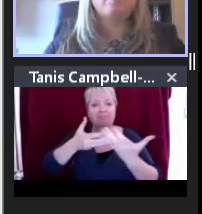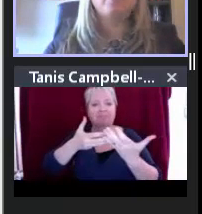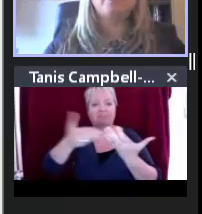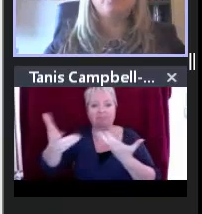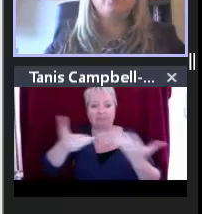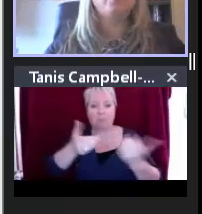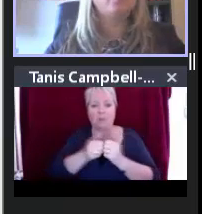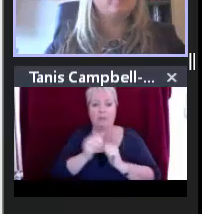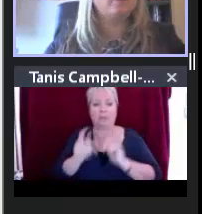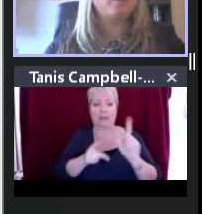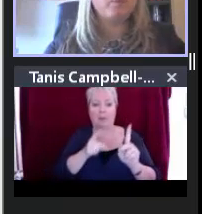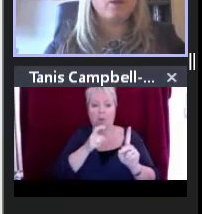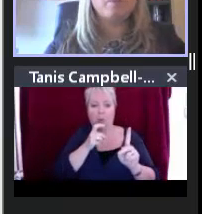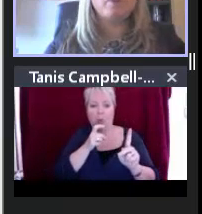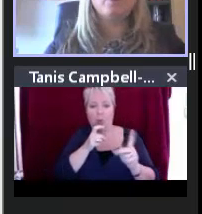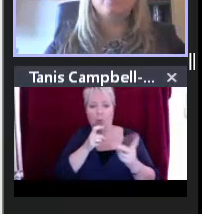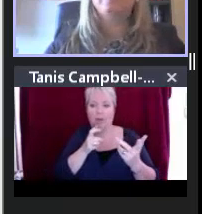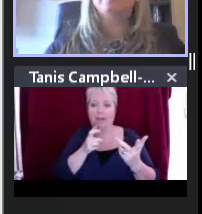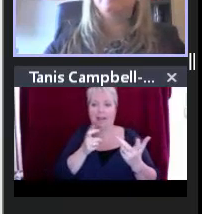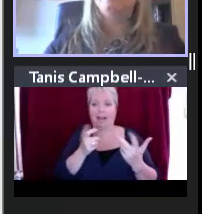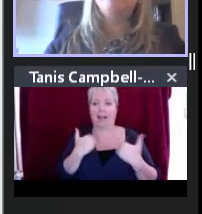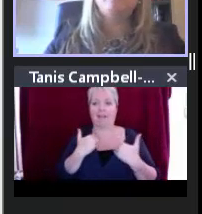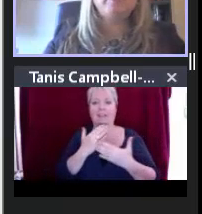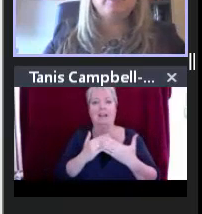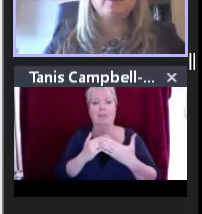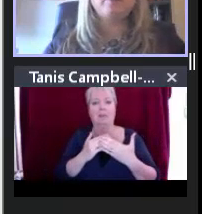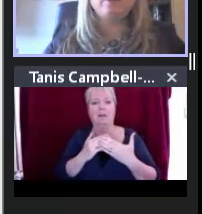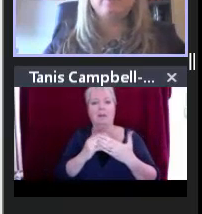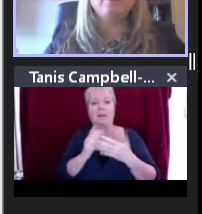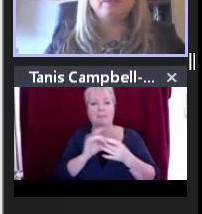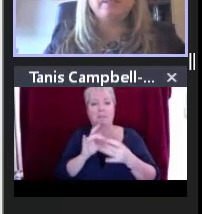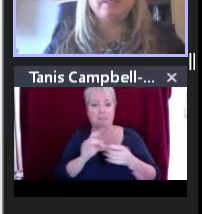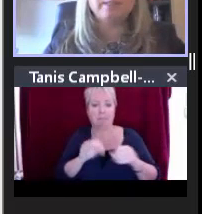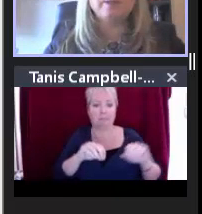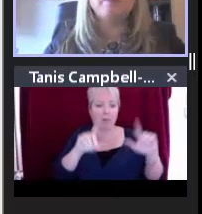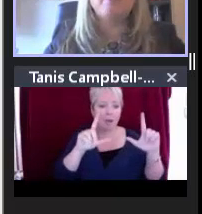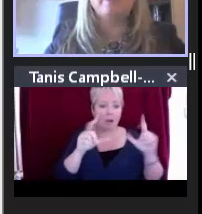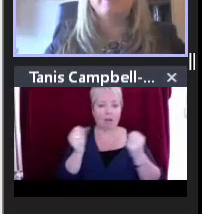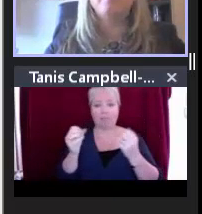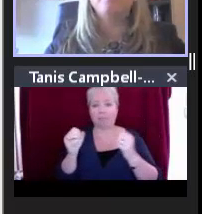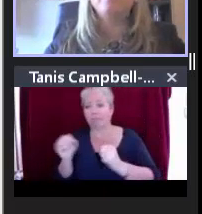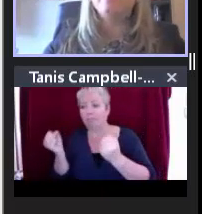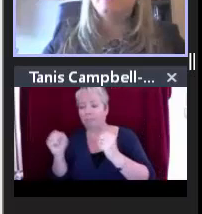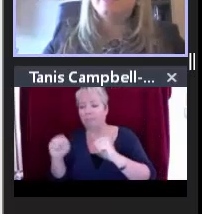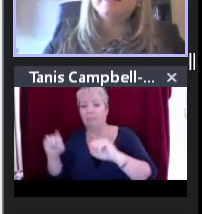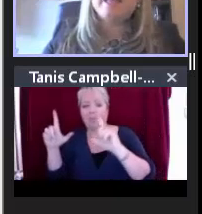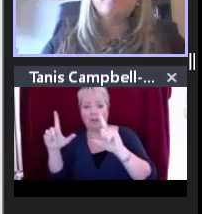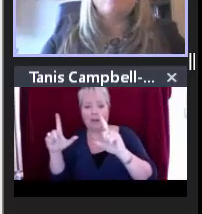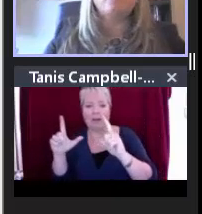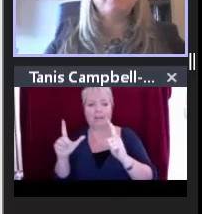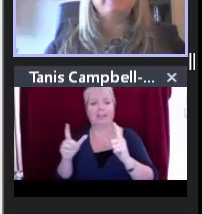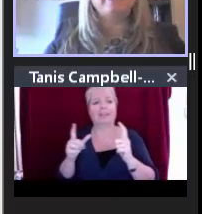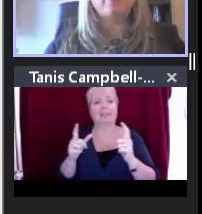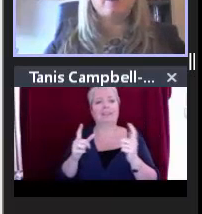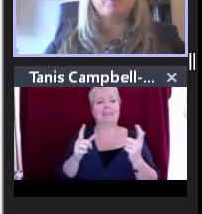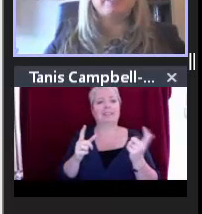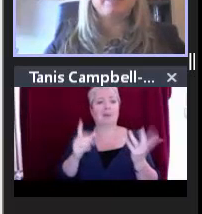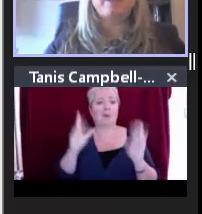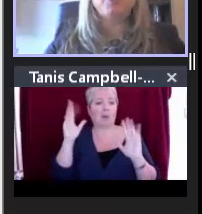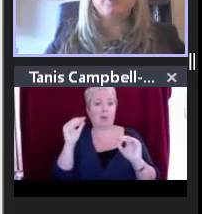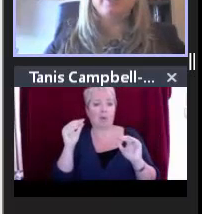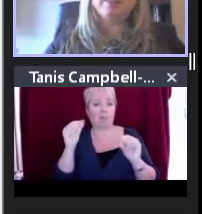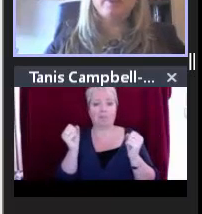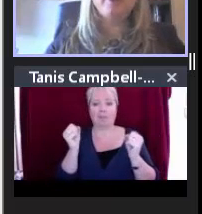this conversation, doing blog posts. We've just done our first new success story we've written up. And yeah, we hope to see a